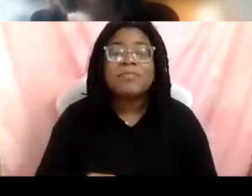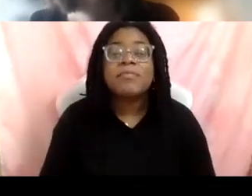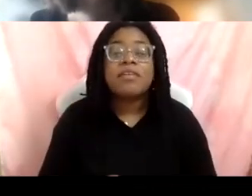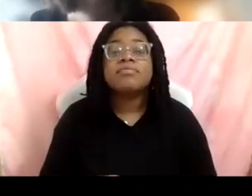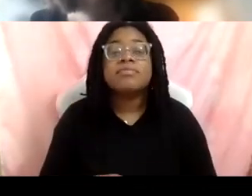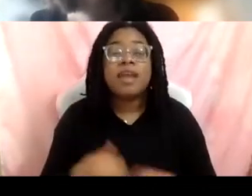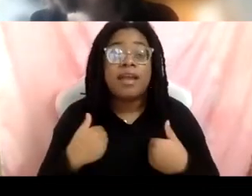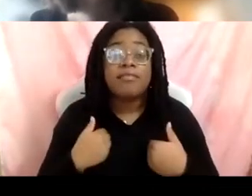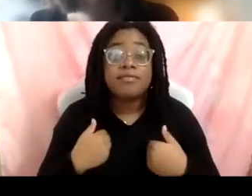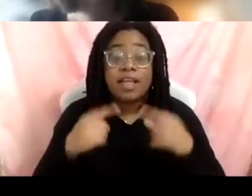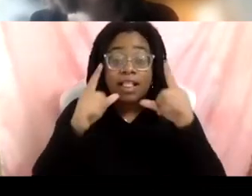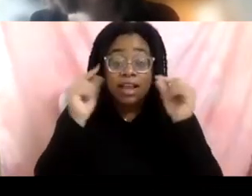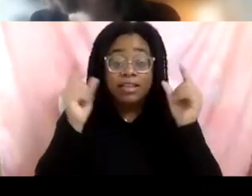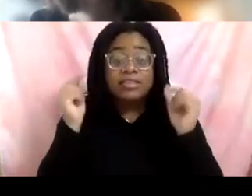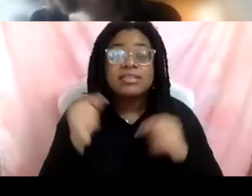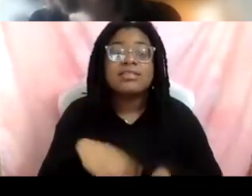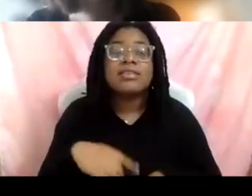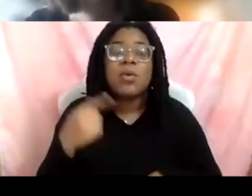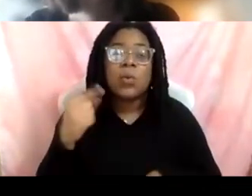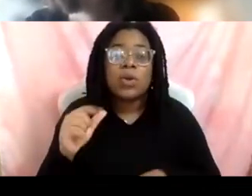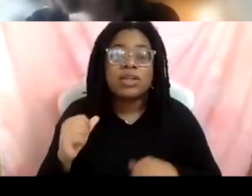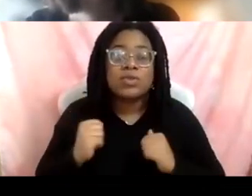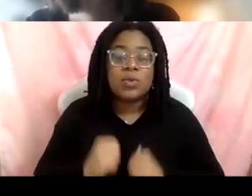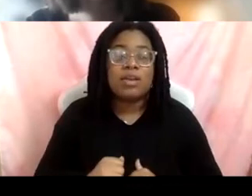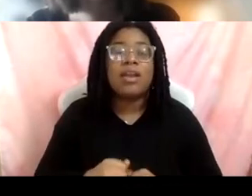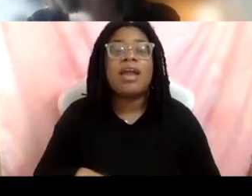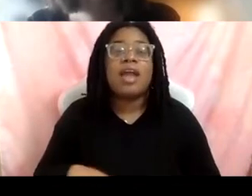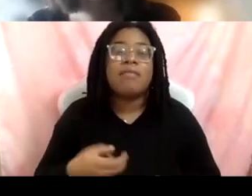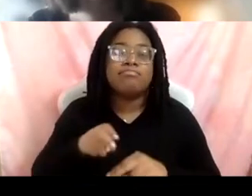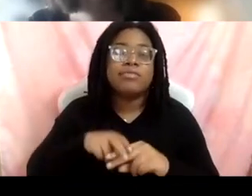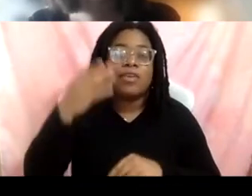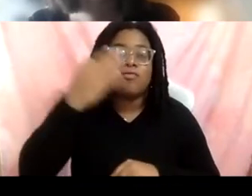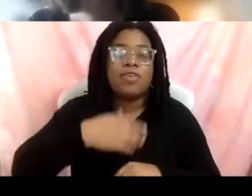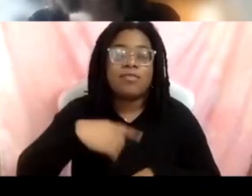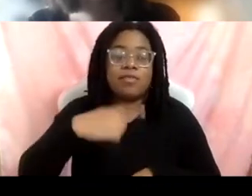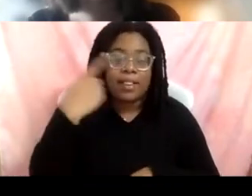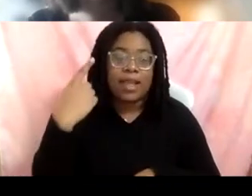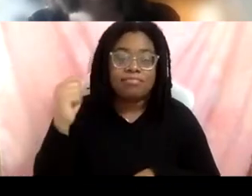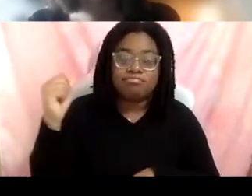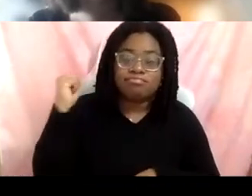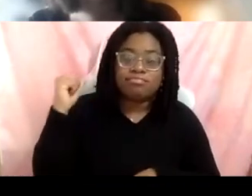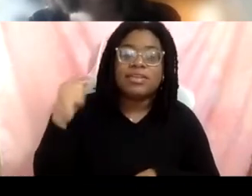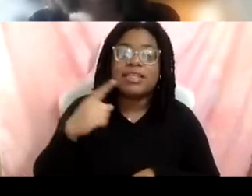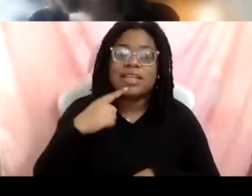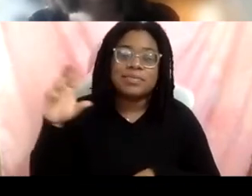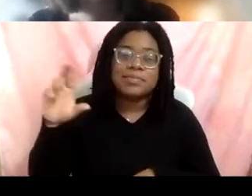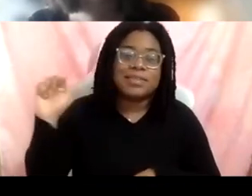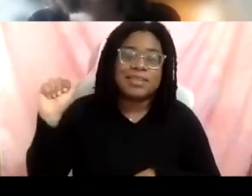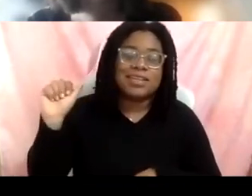wearing glasses and a green sweater, and I am sitting in front of a black banner with the RespectAbility logo in white and